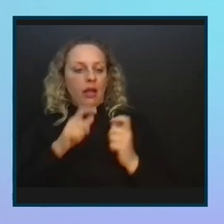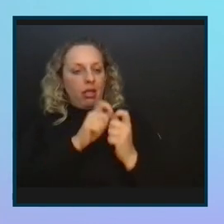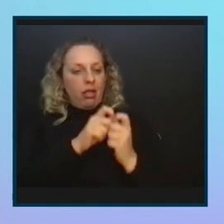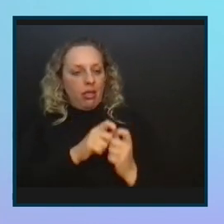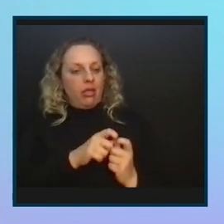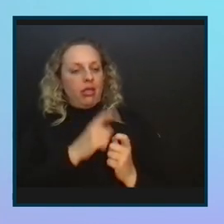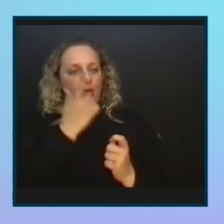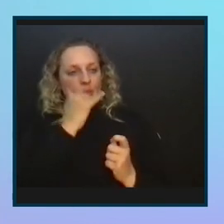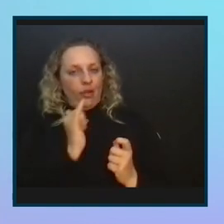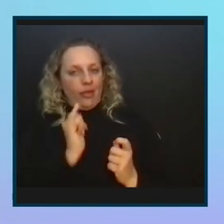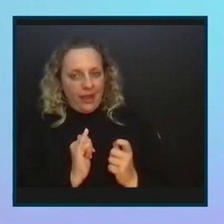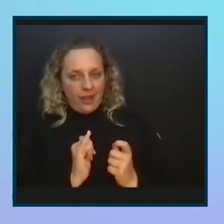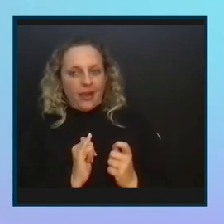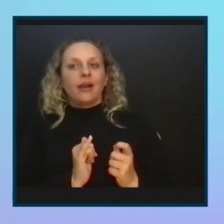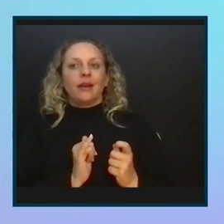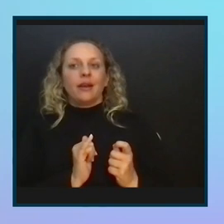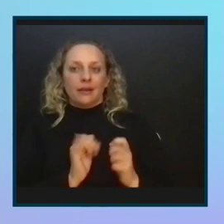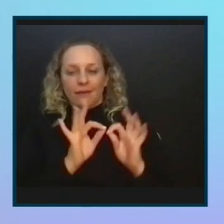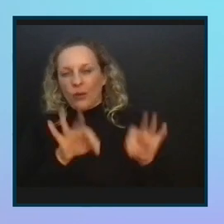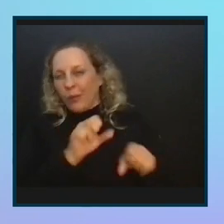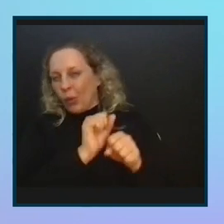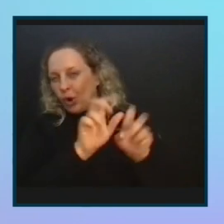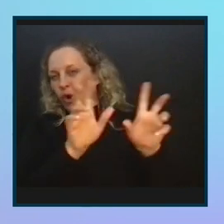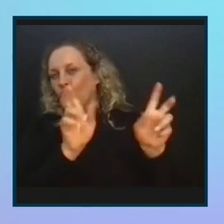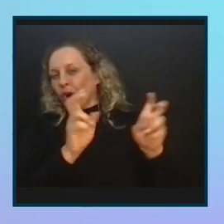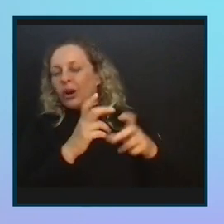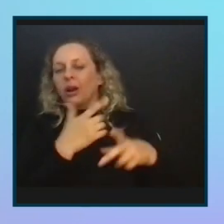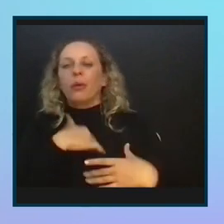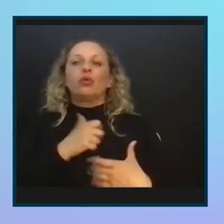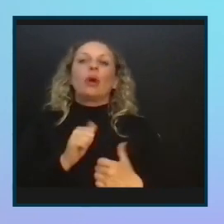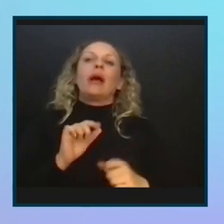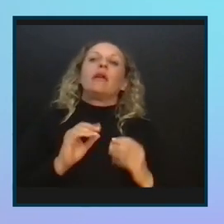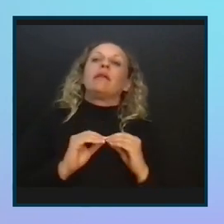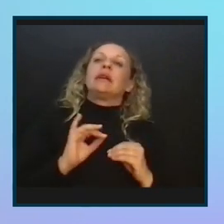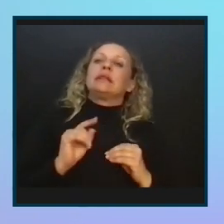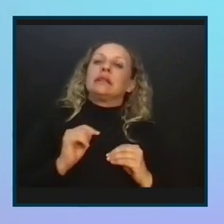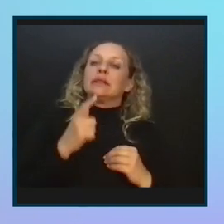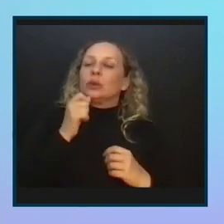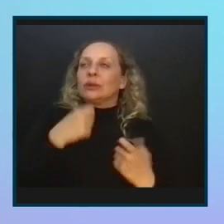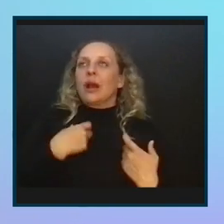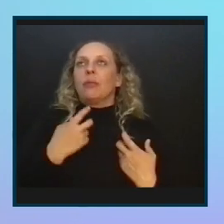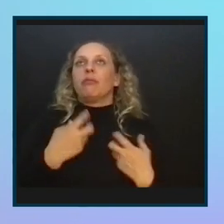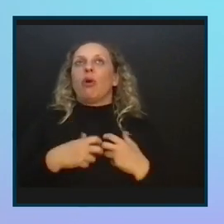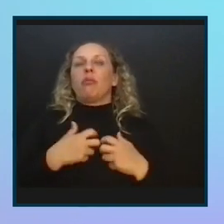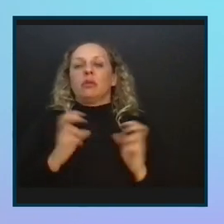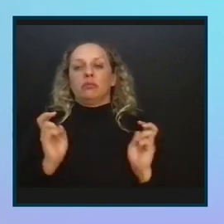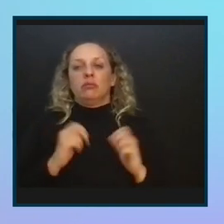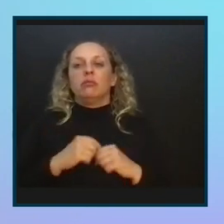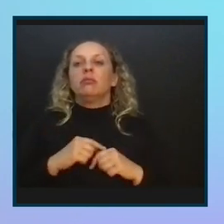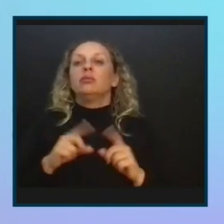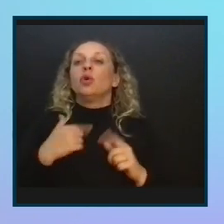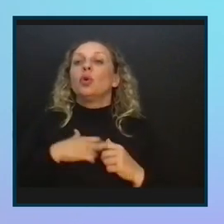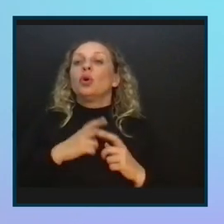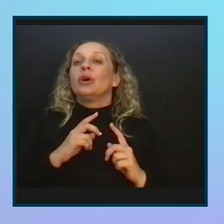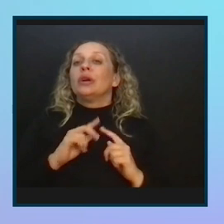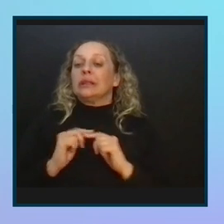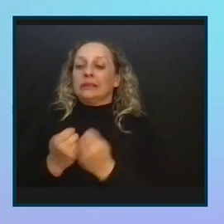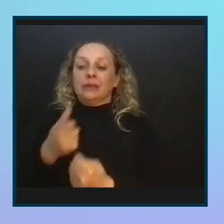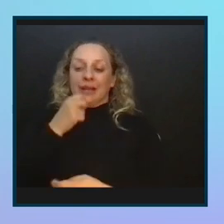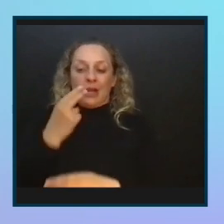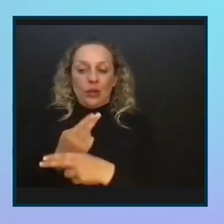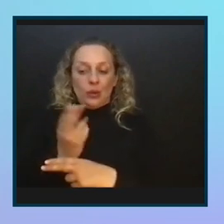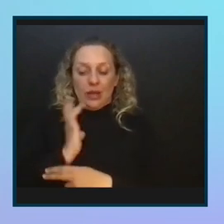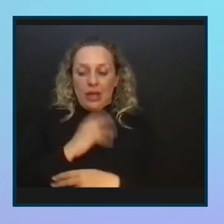using, and so we're trying to fix that so that isn't a problem. Where teams aren't using the design